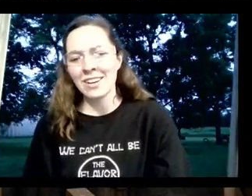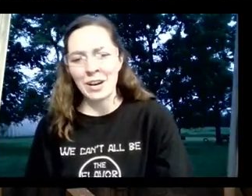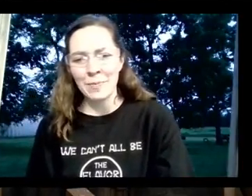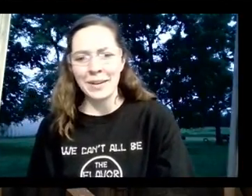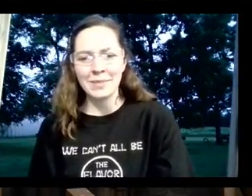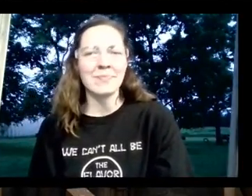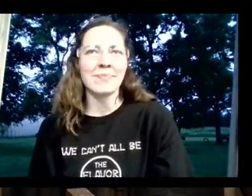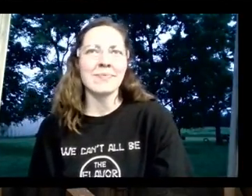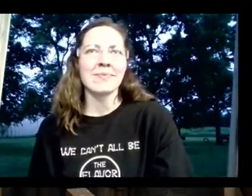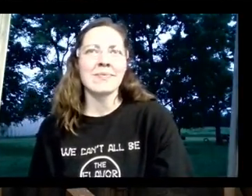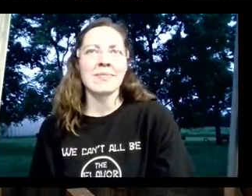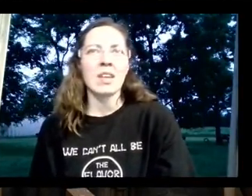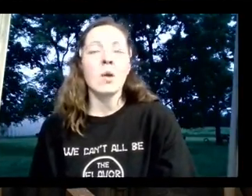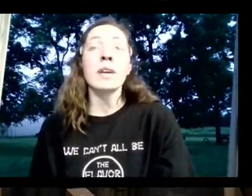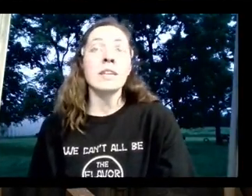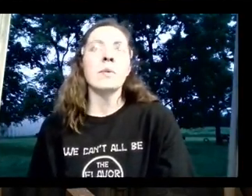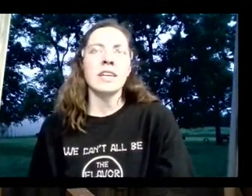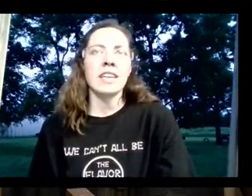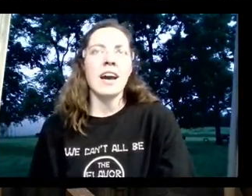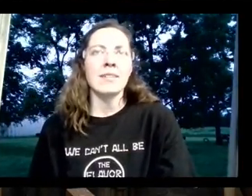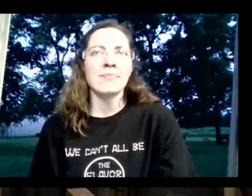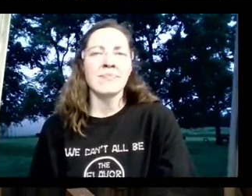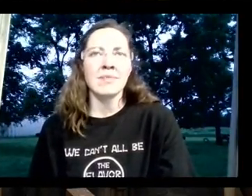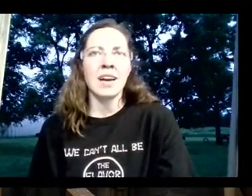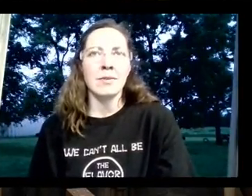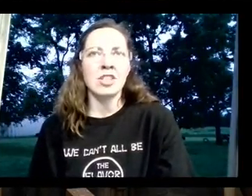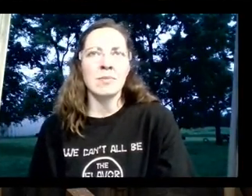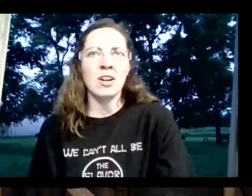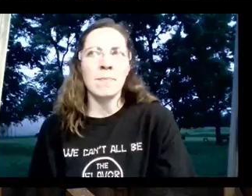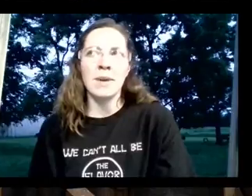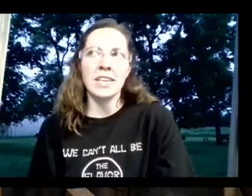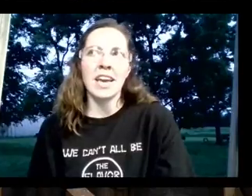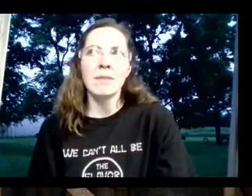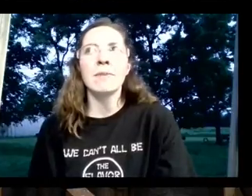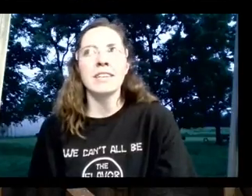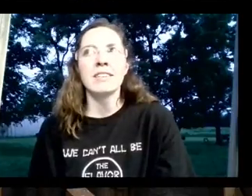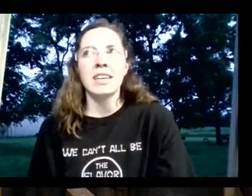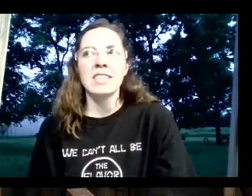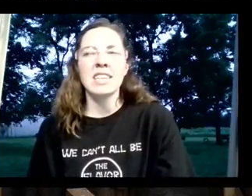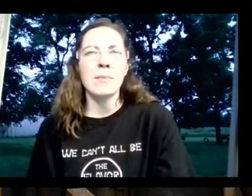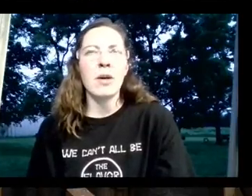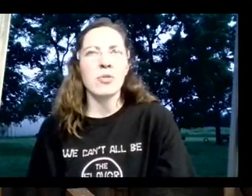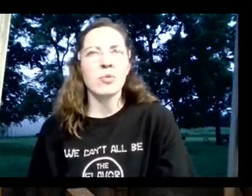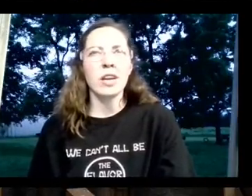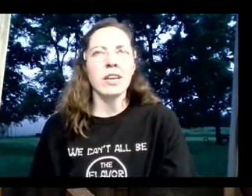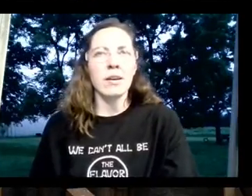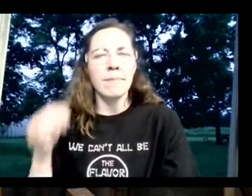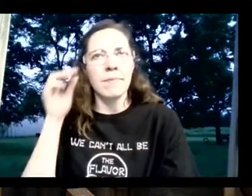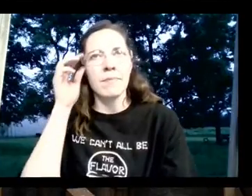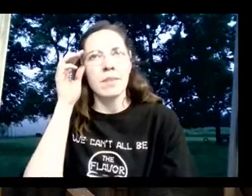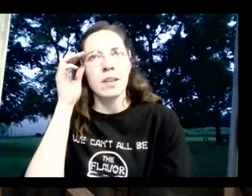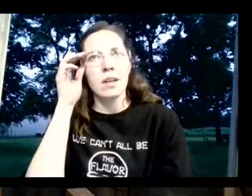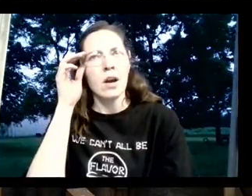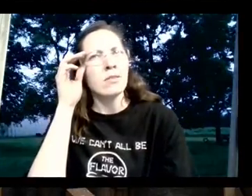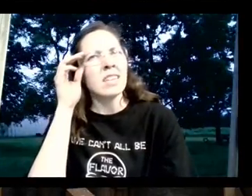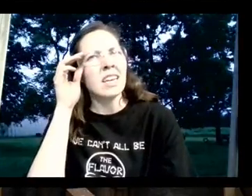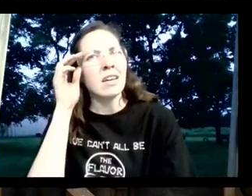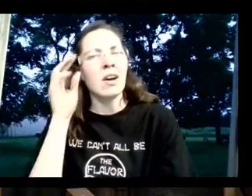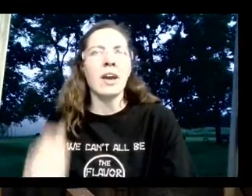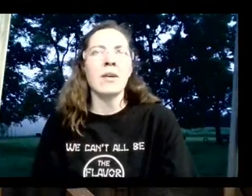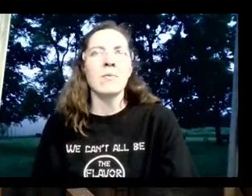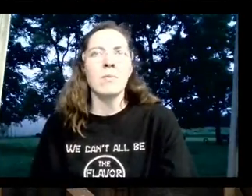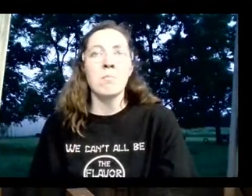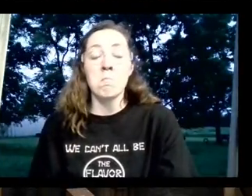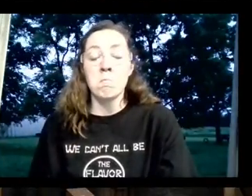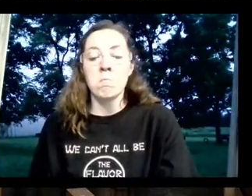little bit longer, but... Oh, have we not shipped it yet? We did, yeah. Yeah, we shipped it on Monday, but... Okay. It's about three. Oh, he got it already. I think. Did he? Yeah,